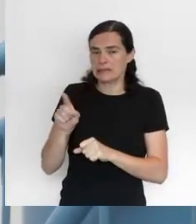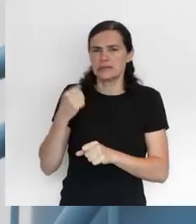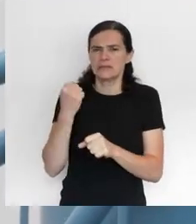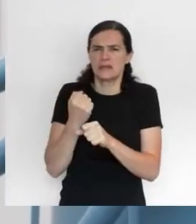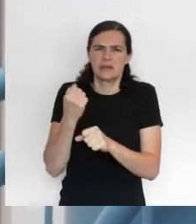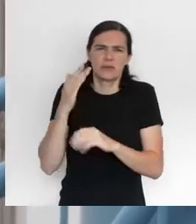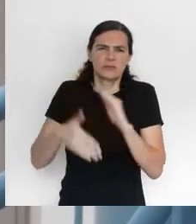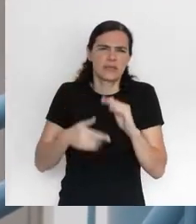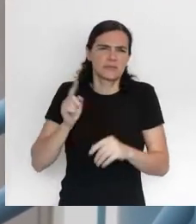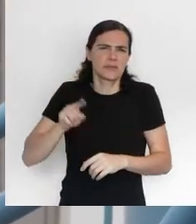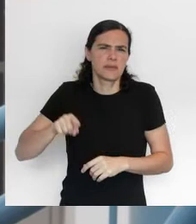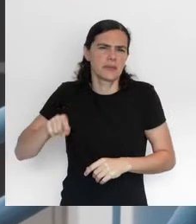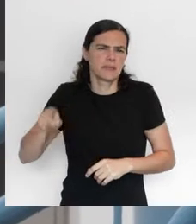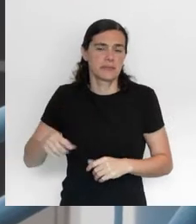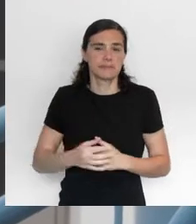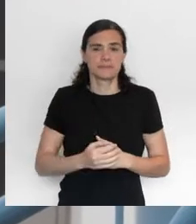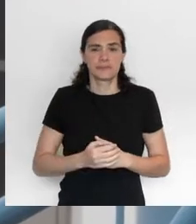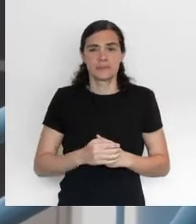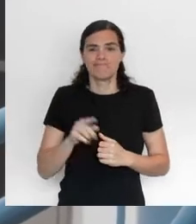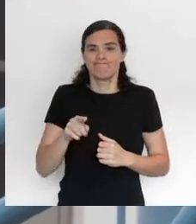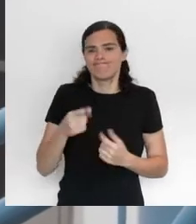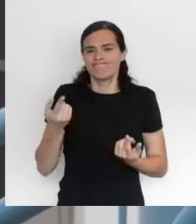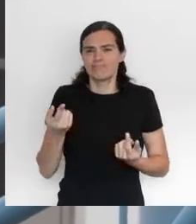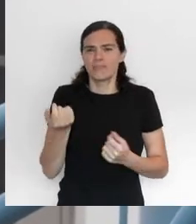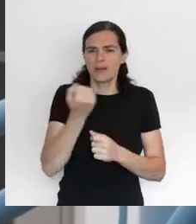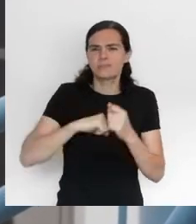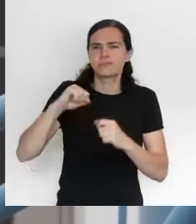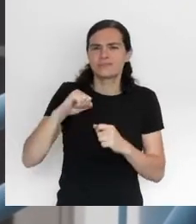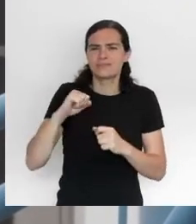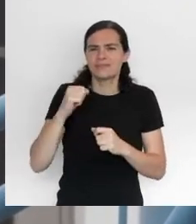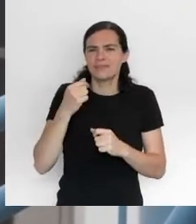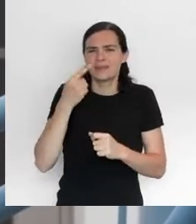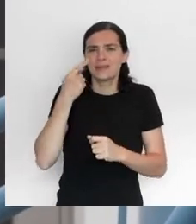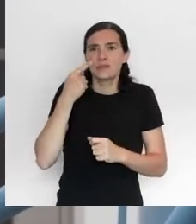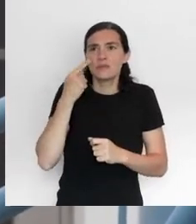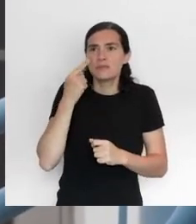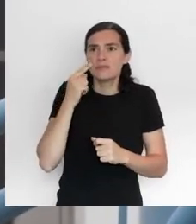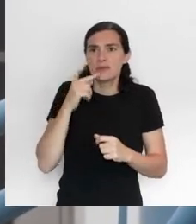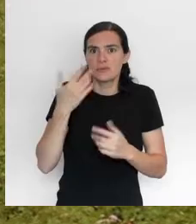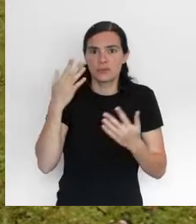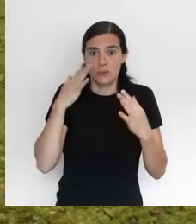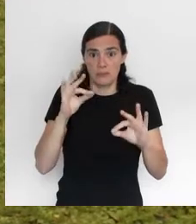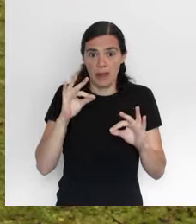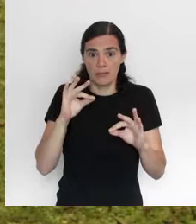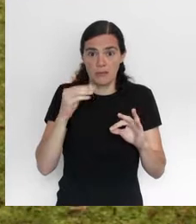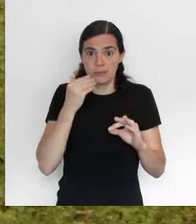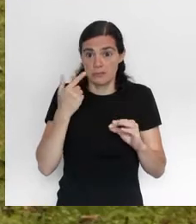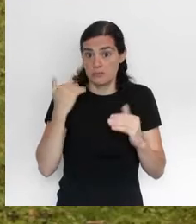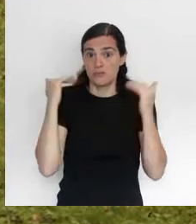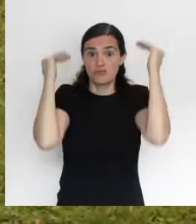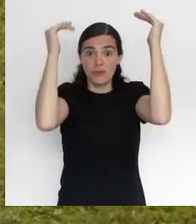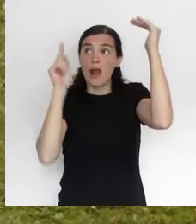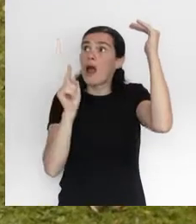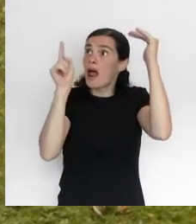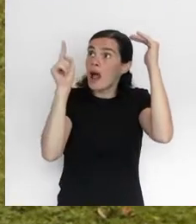Ono's work, that goes against conventional wisdom. The sky should be